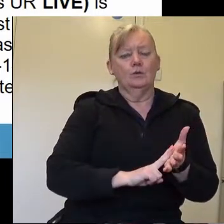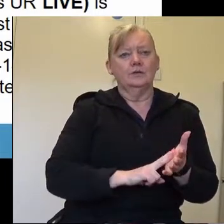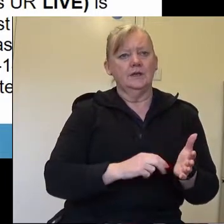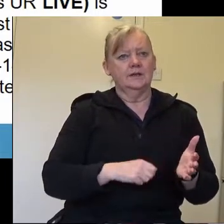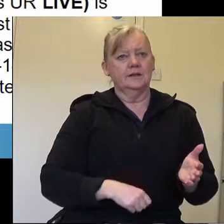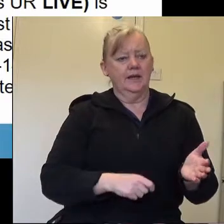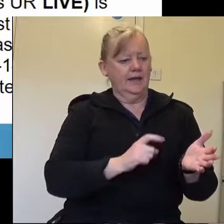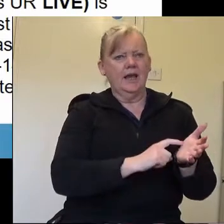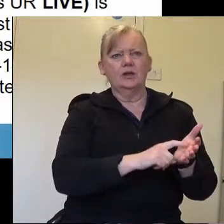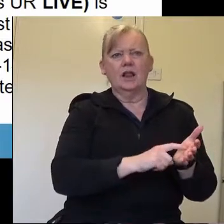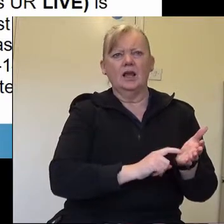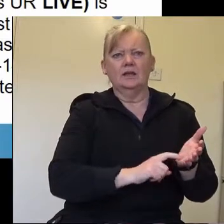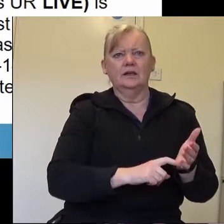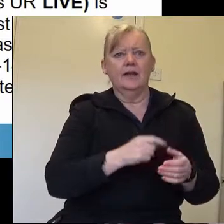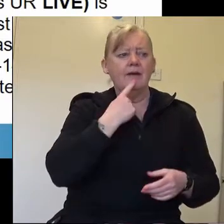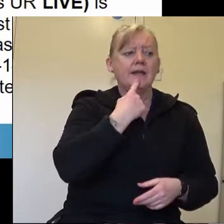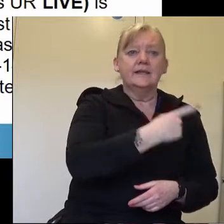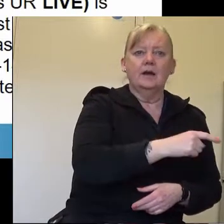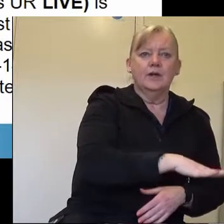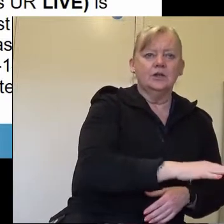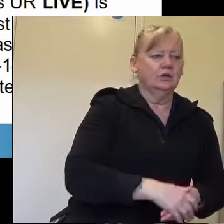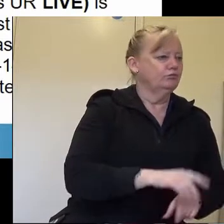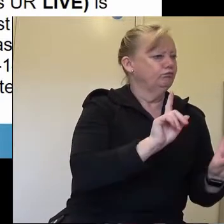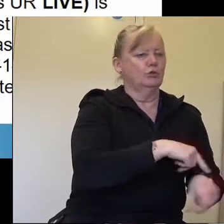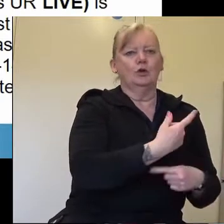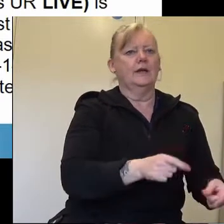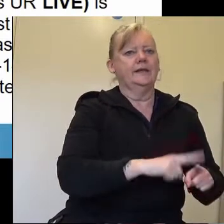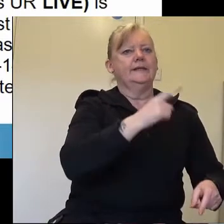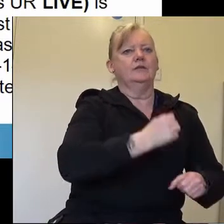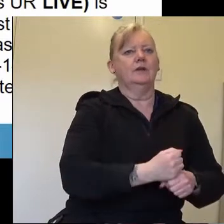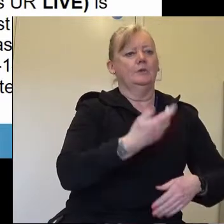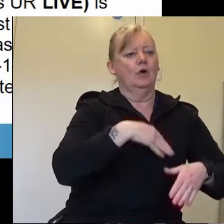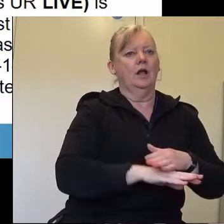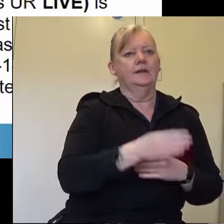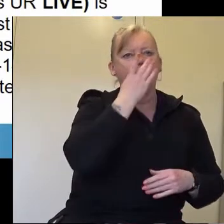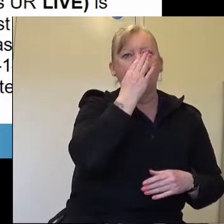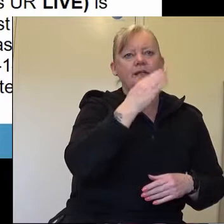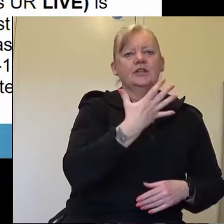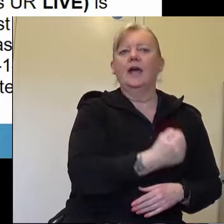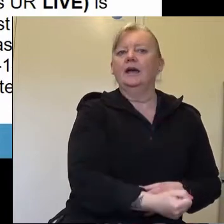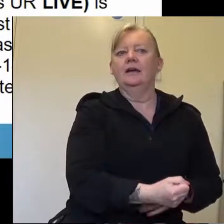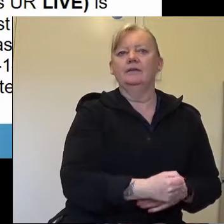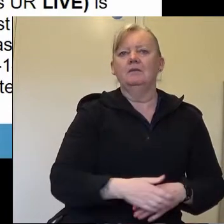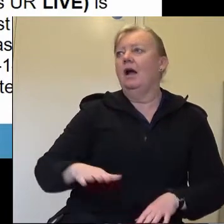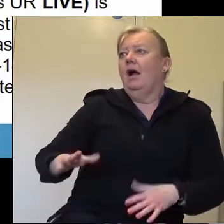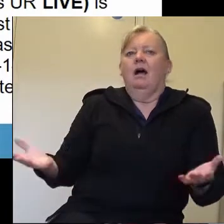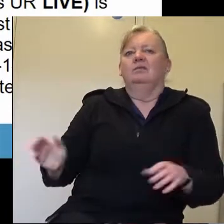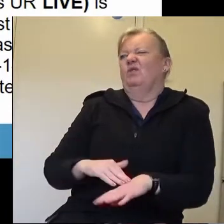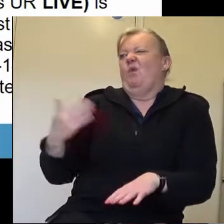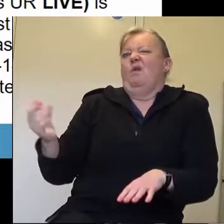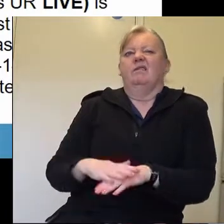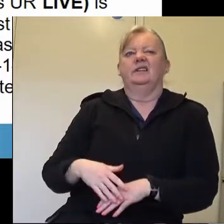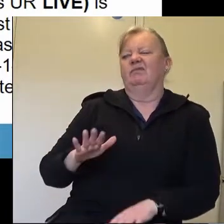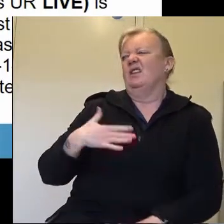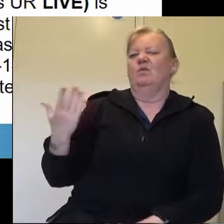the calculator. If I say to my child, you are not allowed to have Instagram because you are not on the age we are allowed to have Instagram, they can say,